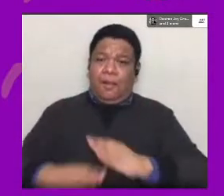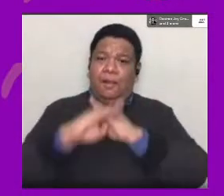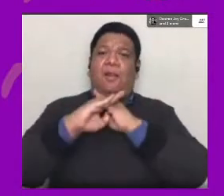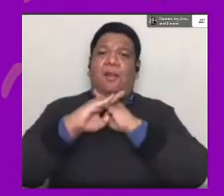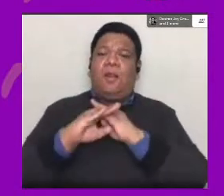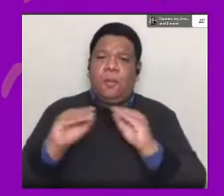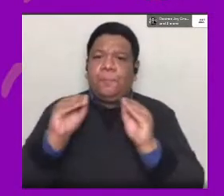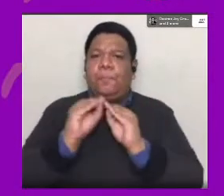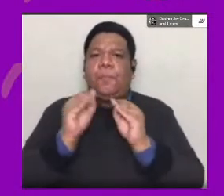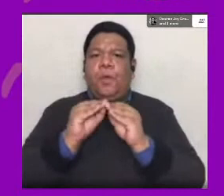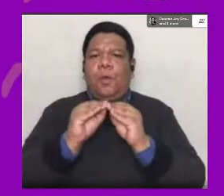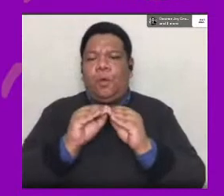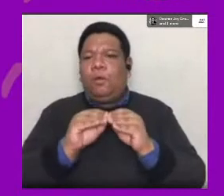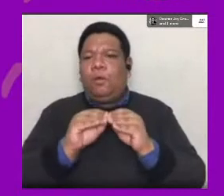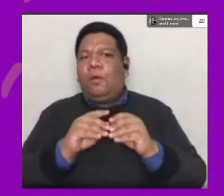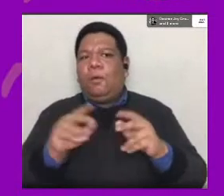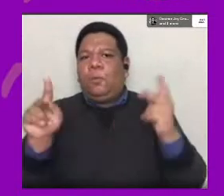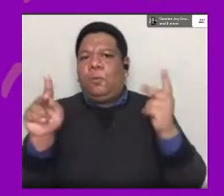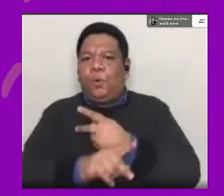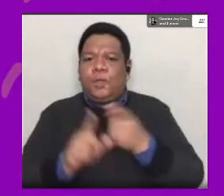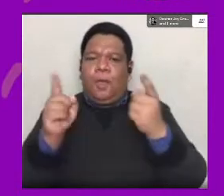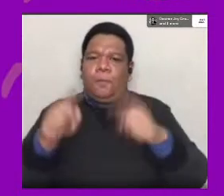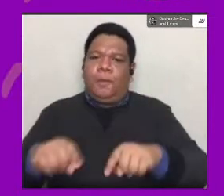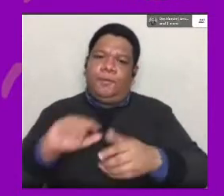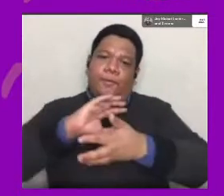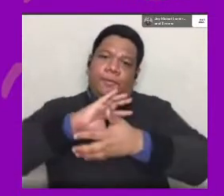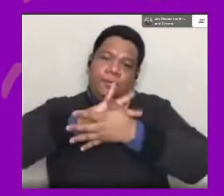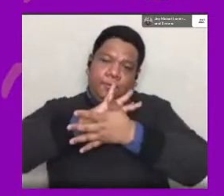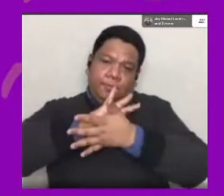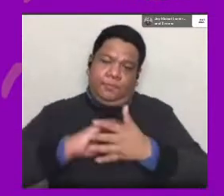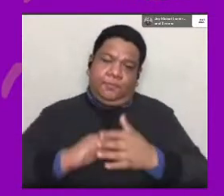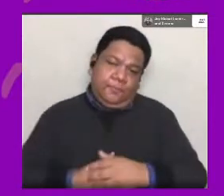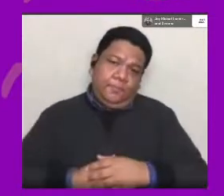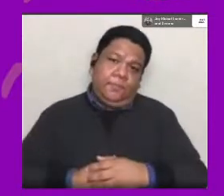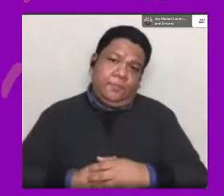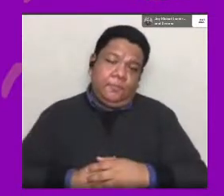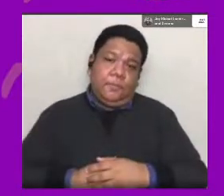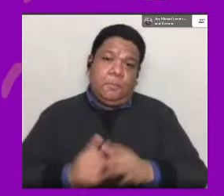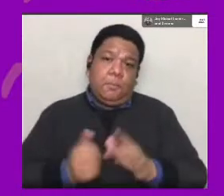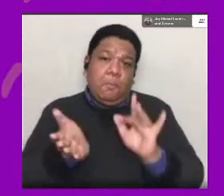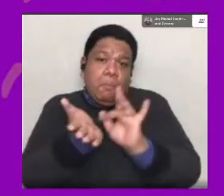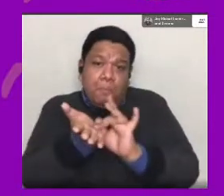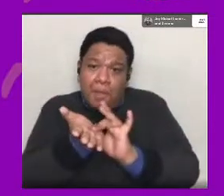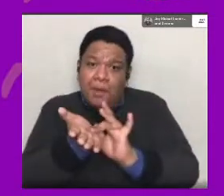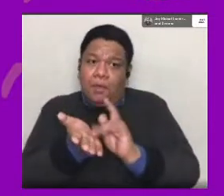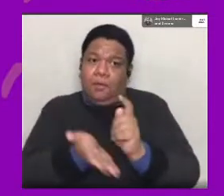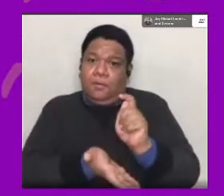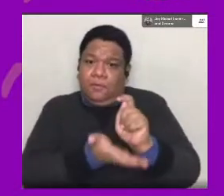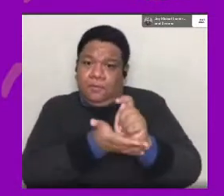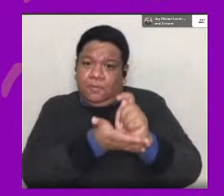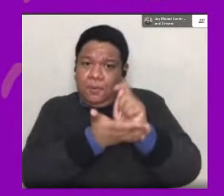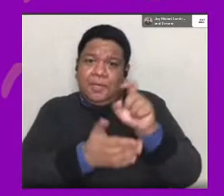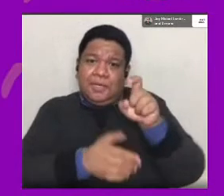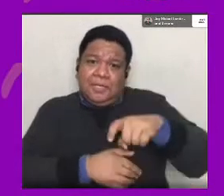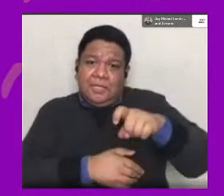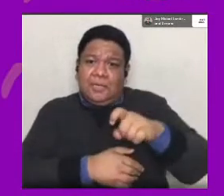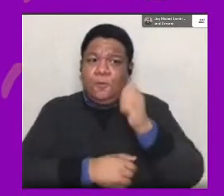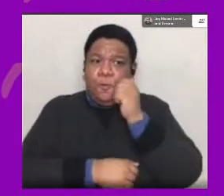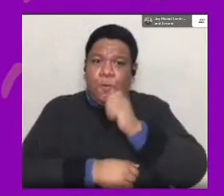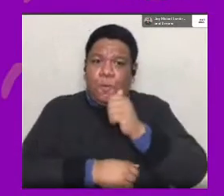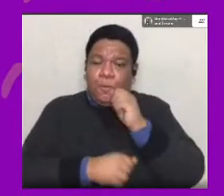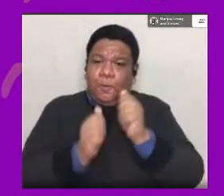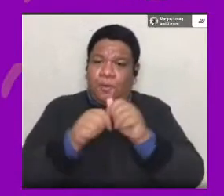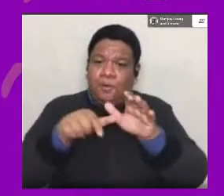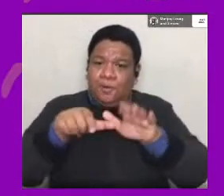further exacerbated by the COVID-19 crisis. Medical and therapy needs of women with disabilities